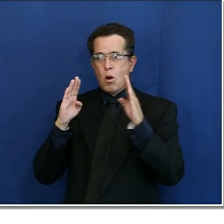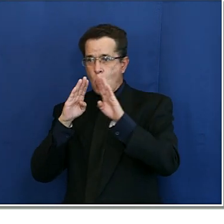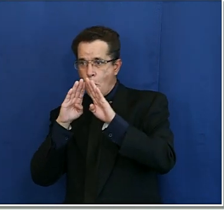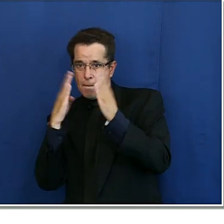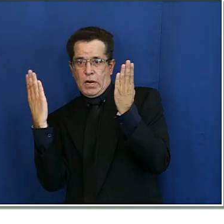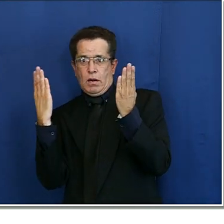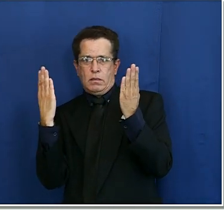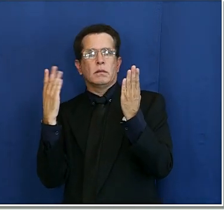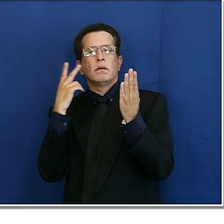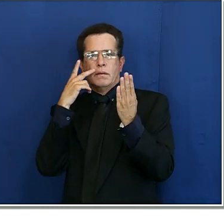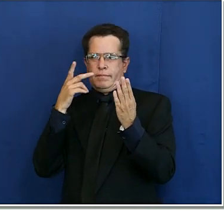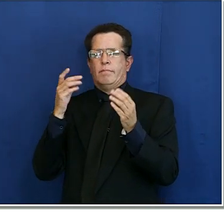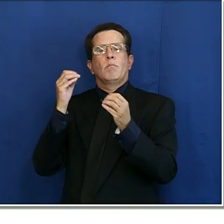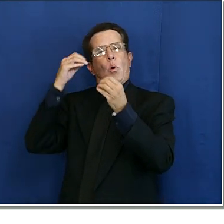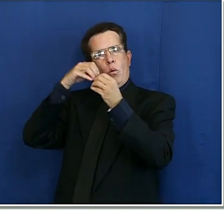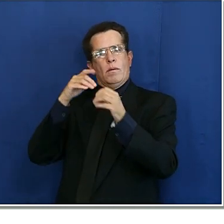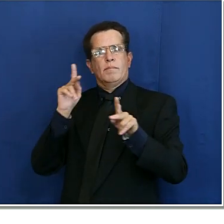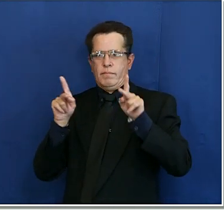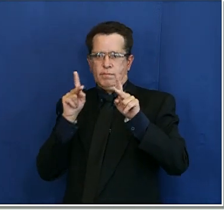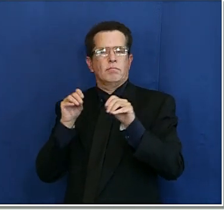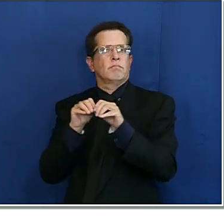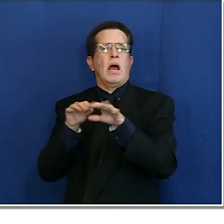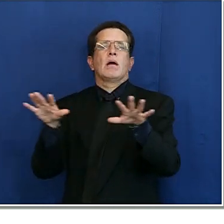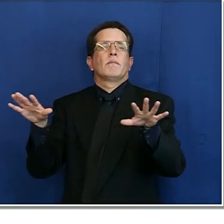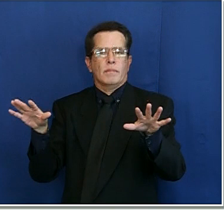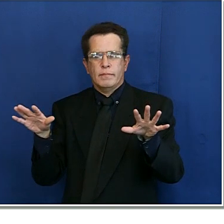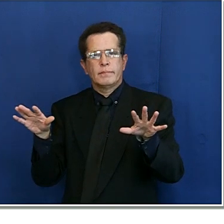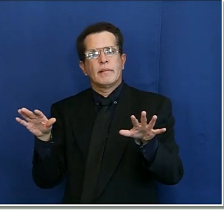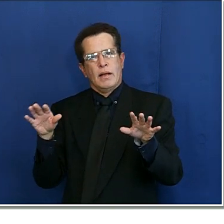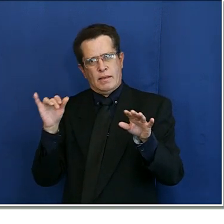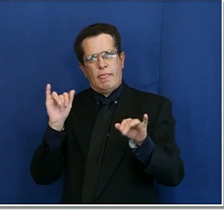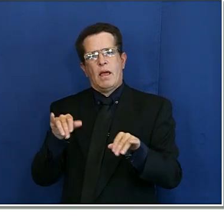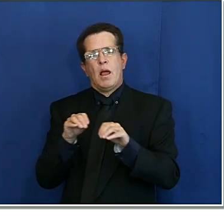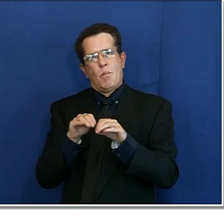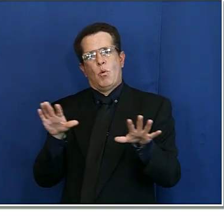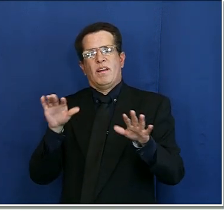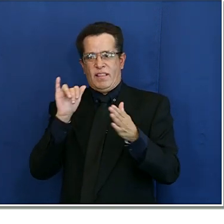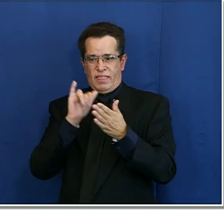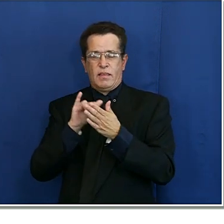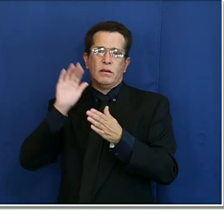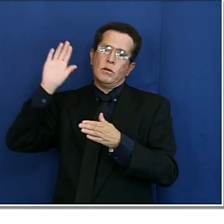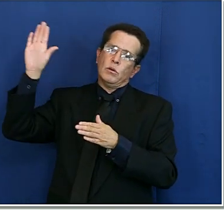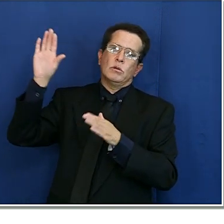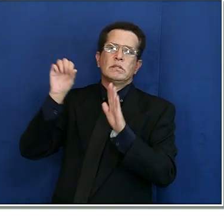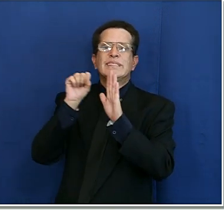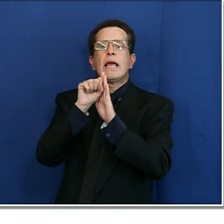the increasing number of cases and outbreaks, the state